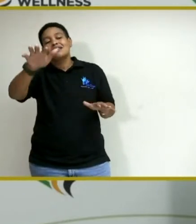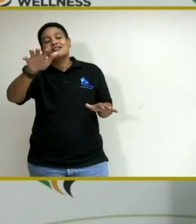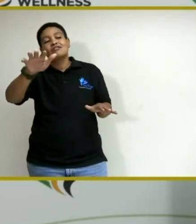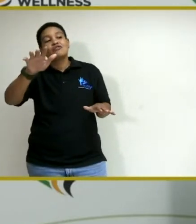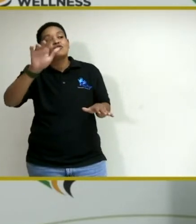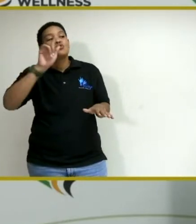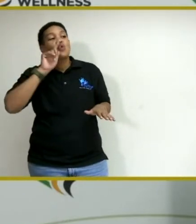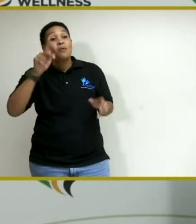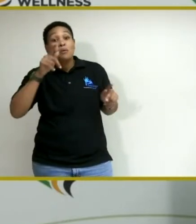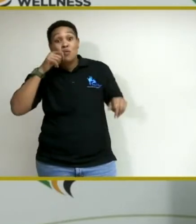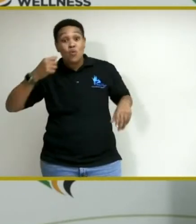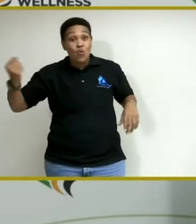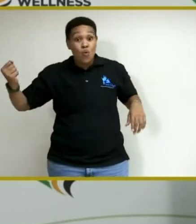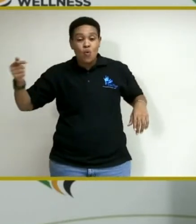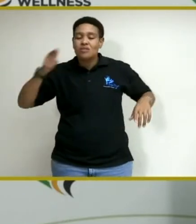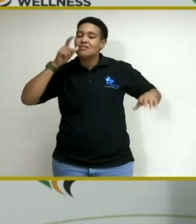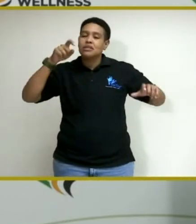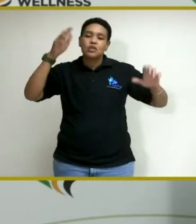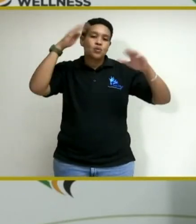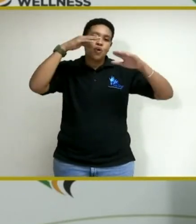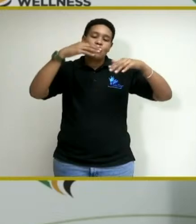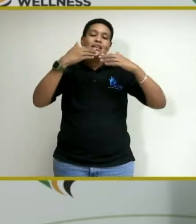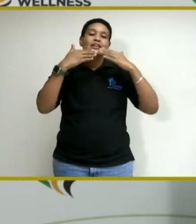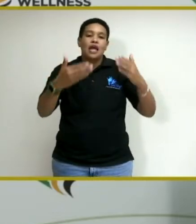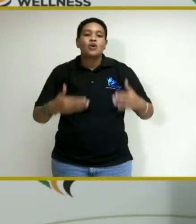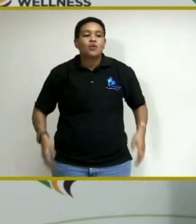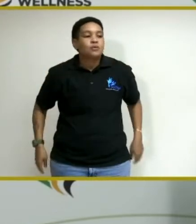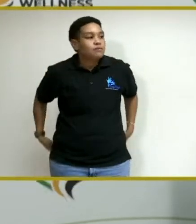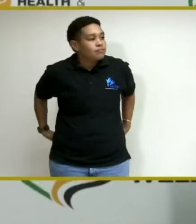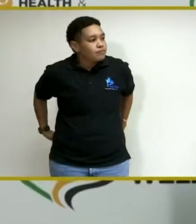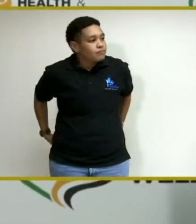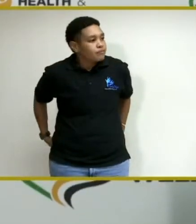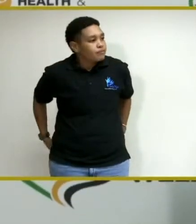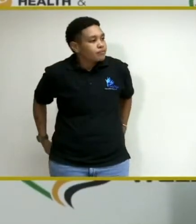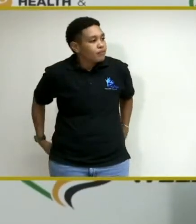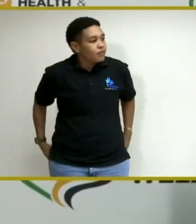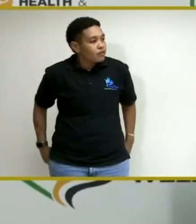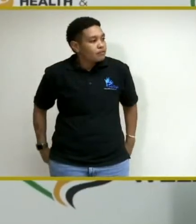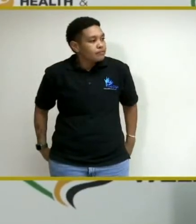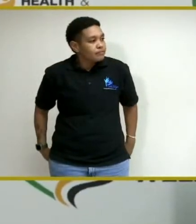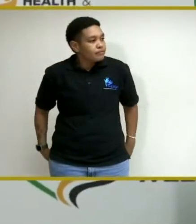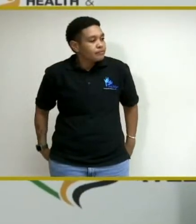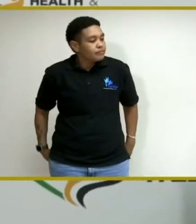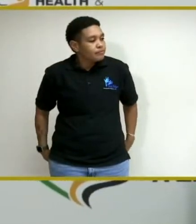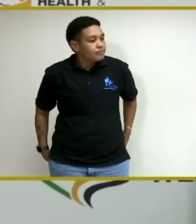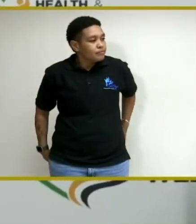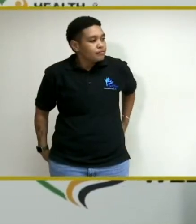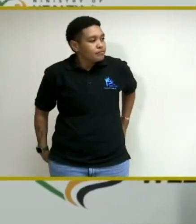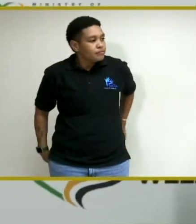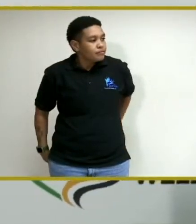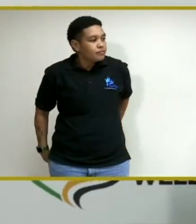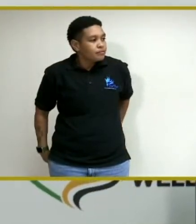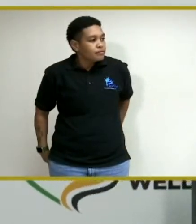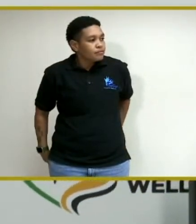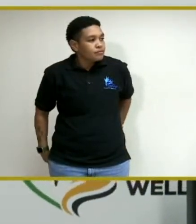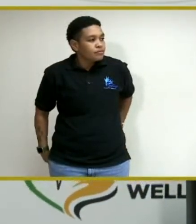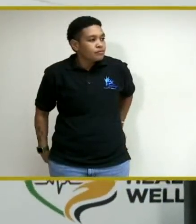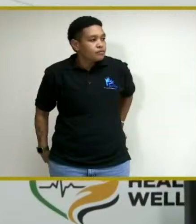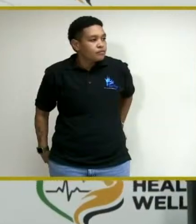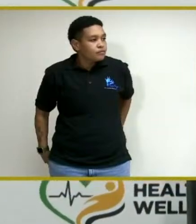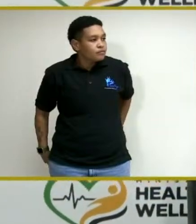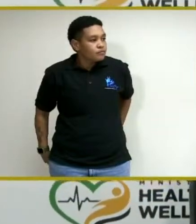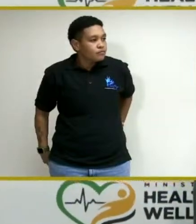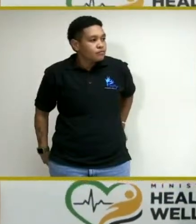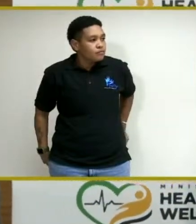deferred persons have nothing to worry about. Thank you, Minister. Okay, so that hopefully would have explained